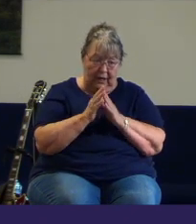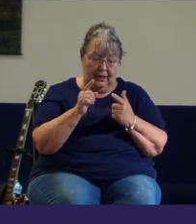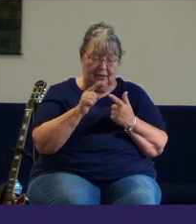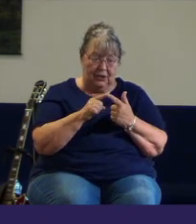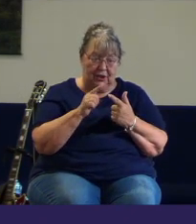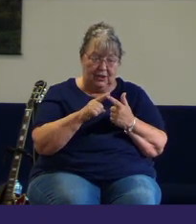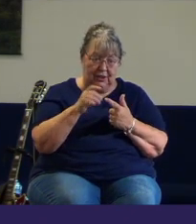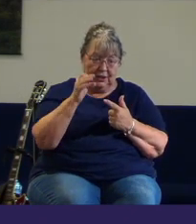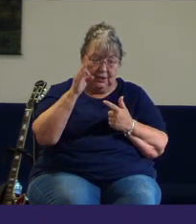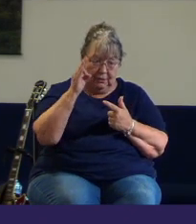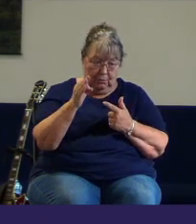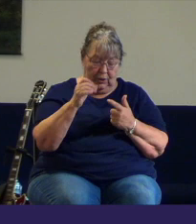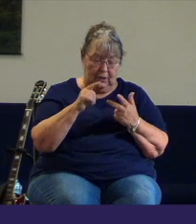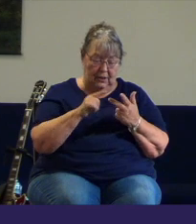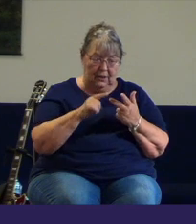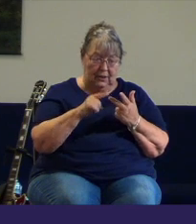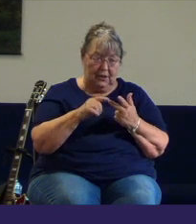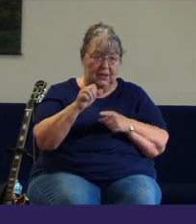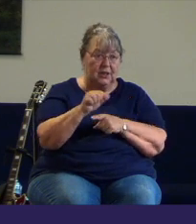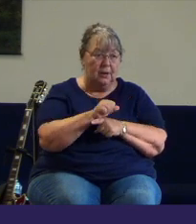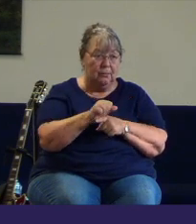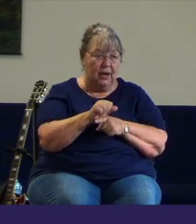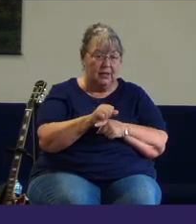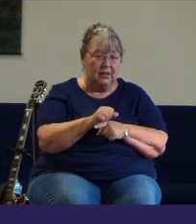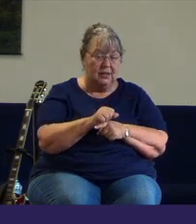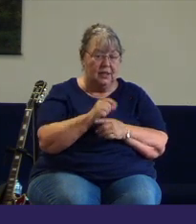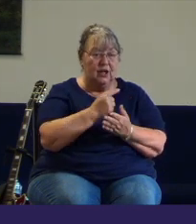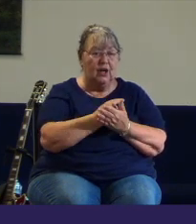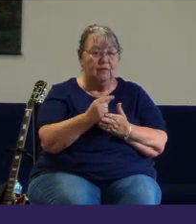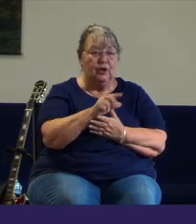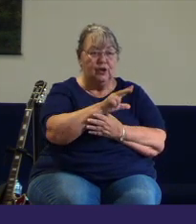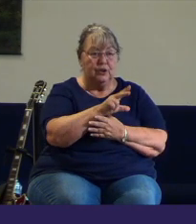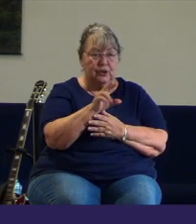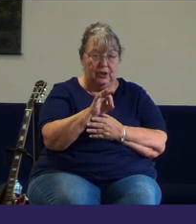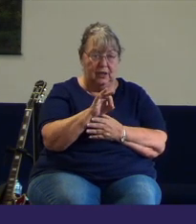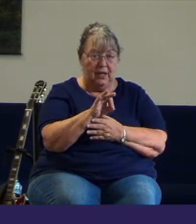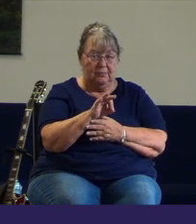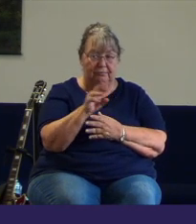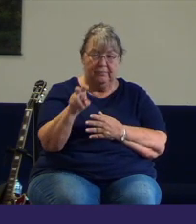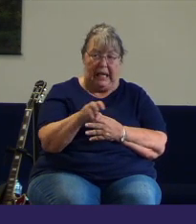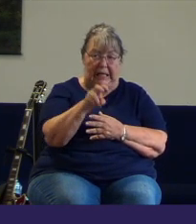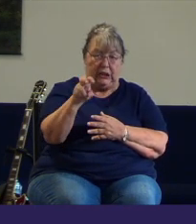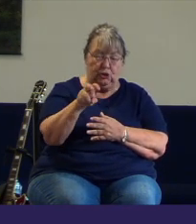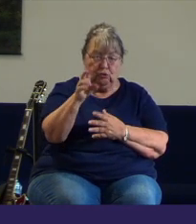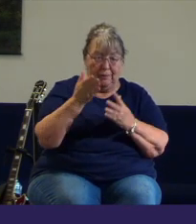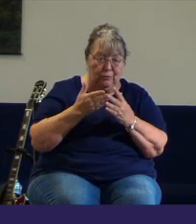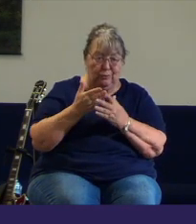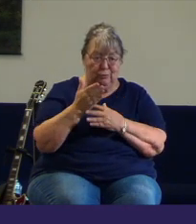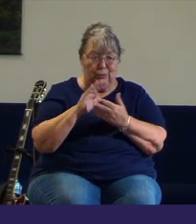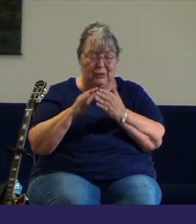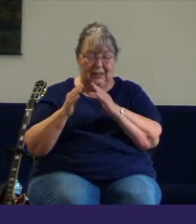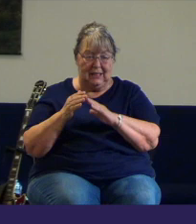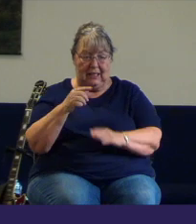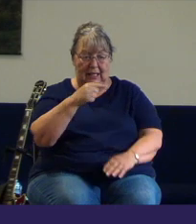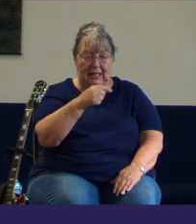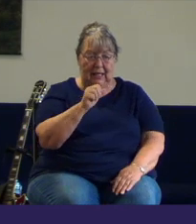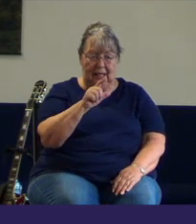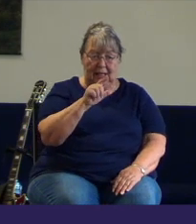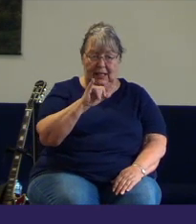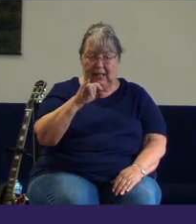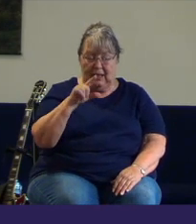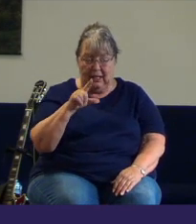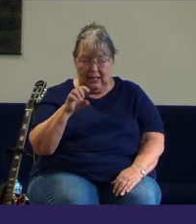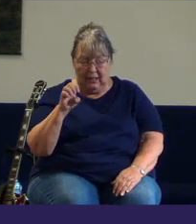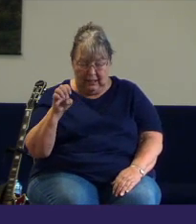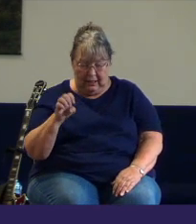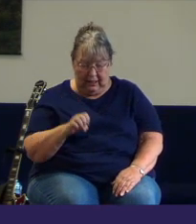practiced. Jesus practiced. Verse 39. So he traveled throughout Galilee, preaching in their synagogues